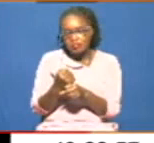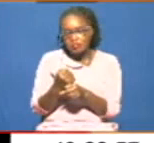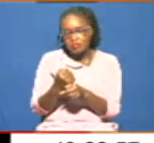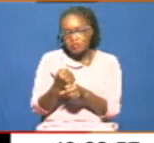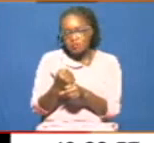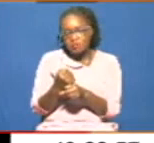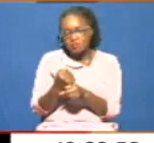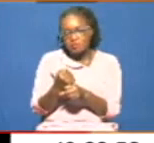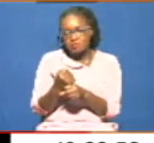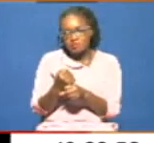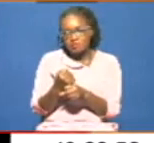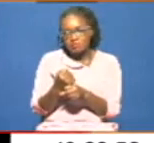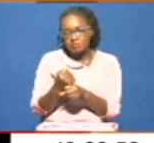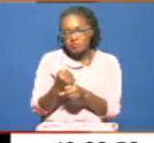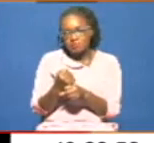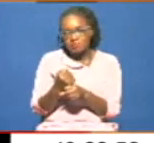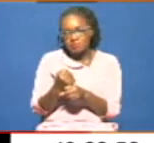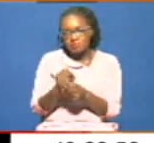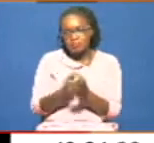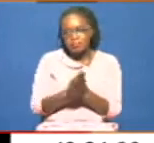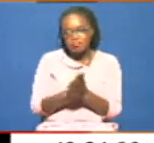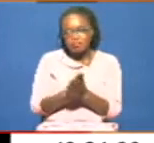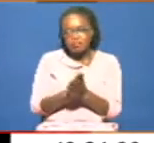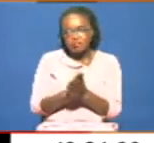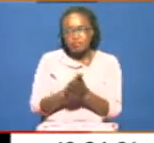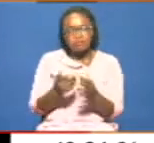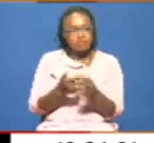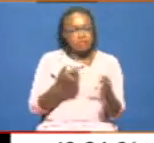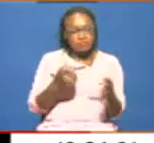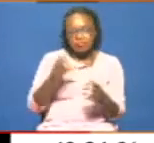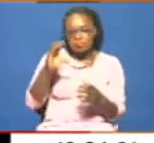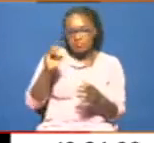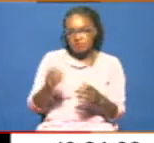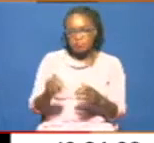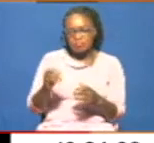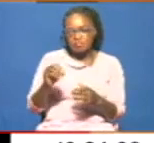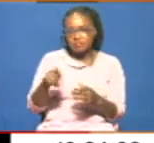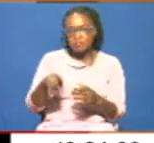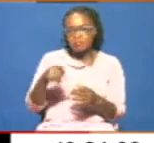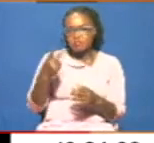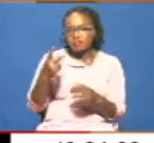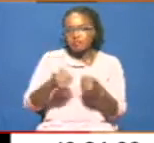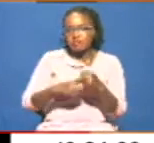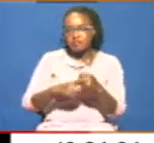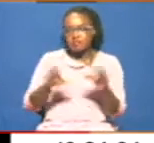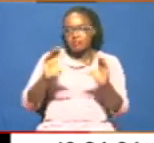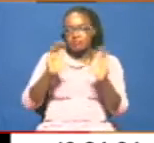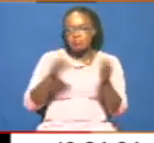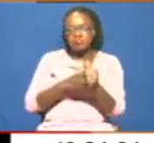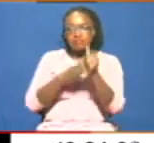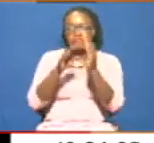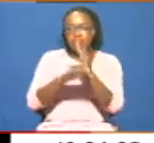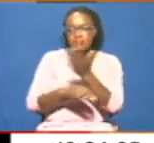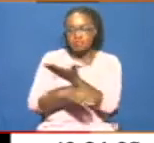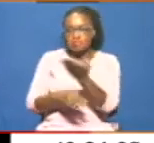let me go back a few weeks back. We just came from COP26. Global leadership was all there to address